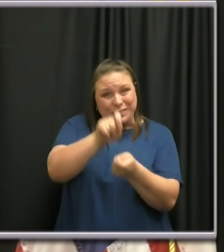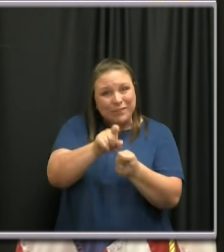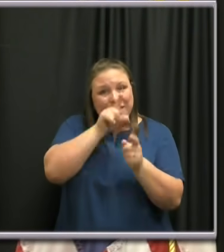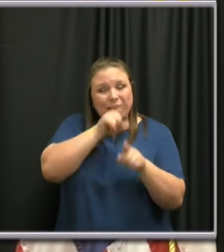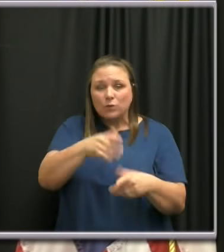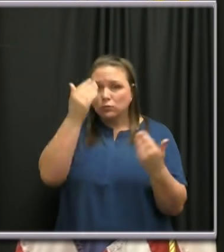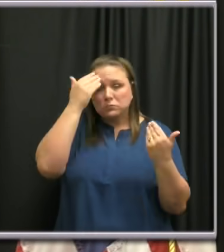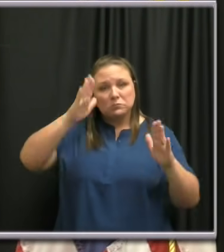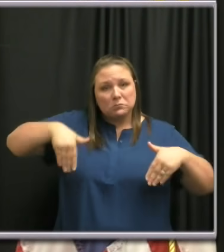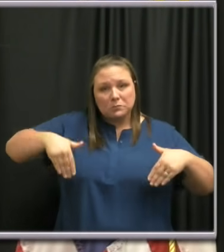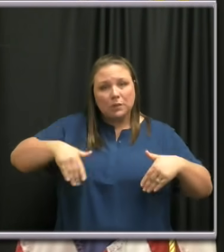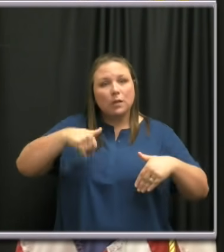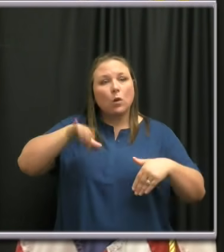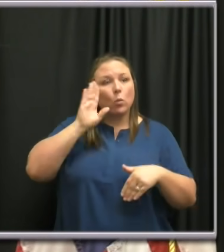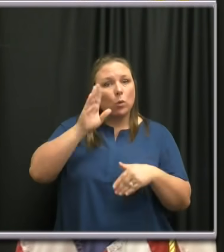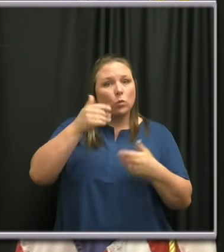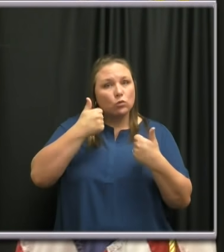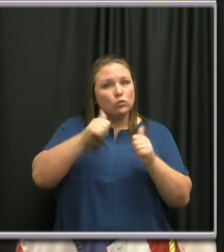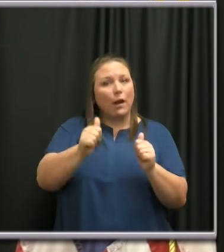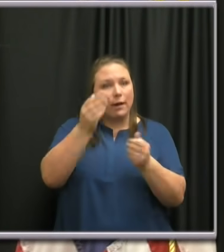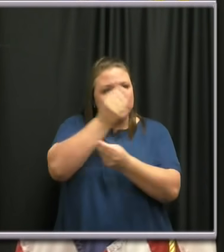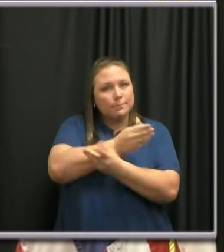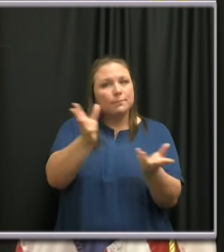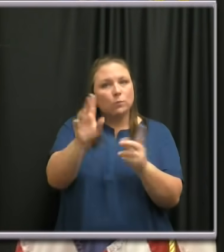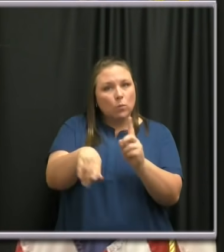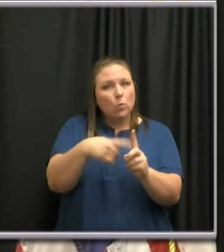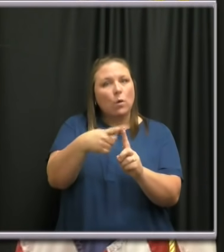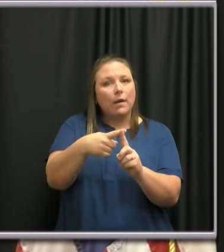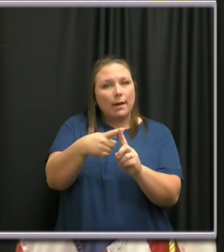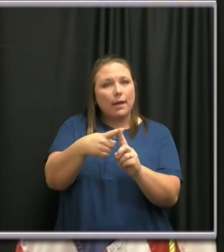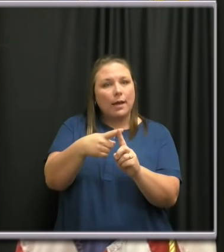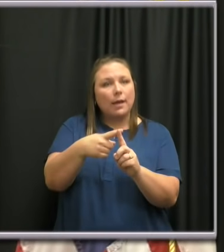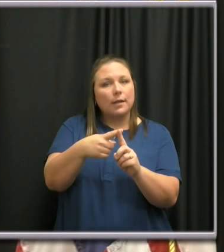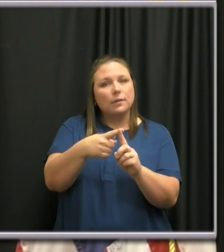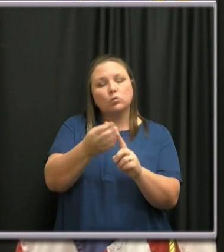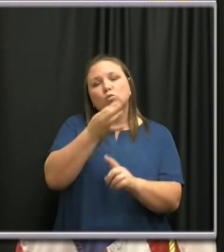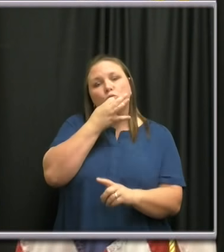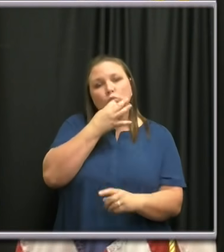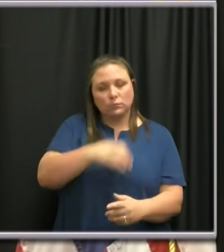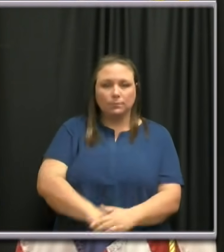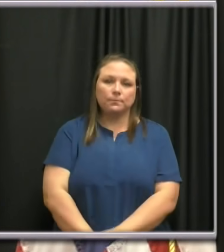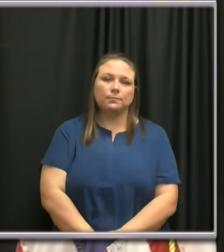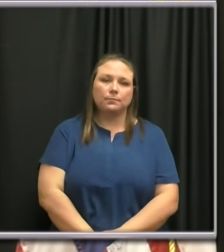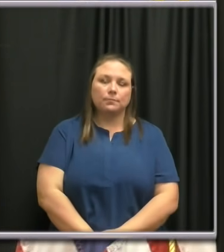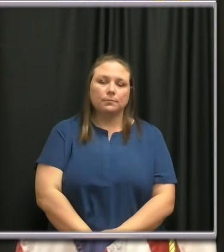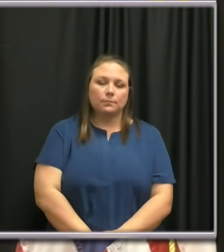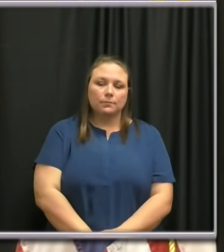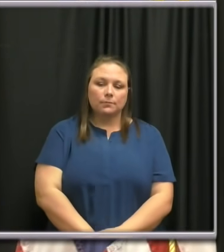is, and as I mentioned, we'll try to give everyone a leadway as when that is, and we'll get to you very soon. Thank you.